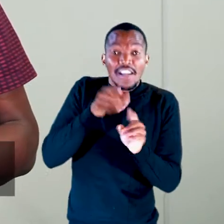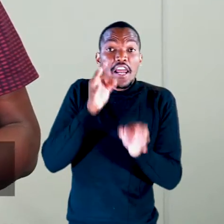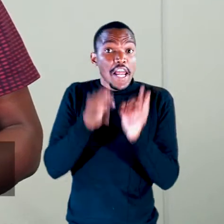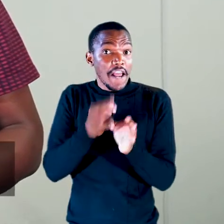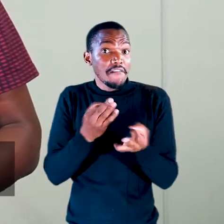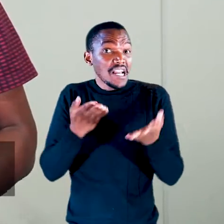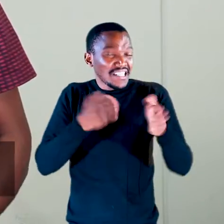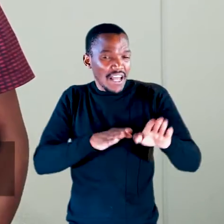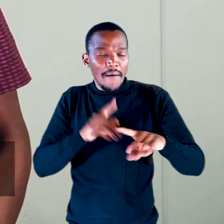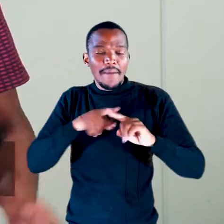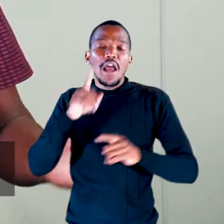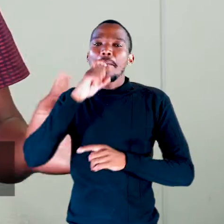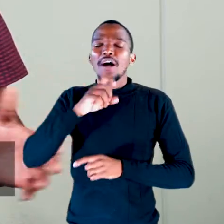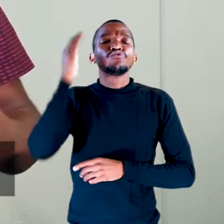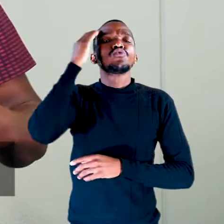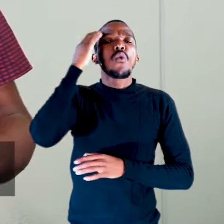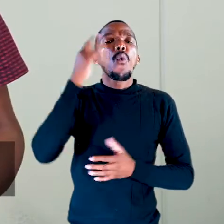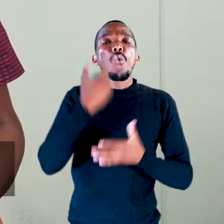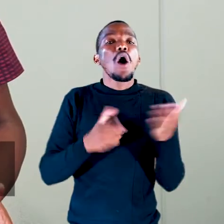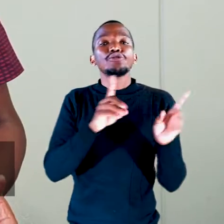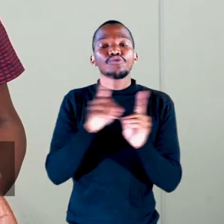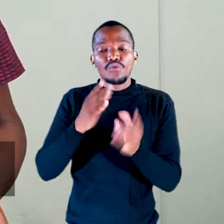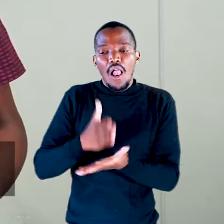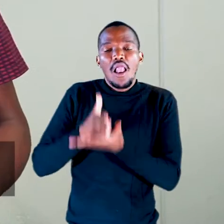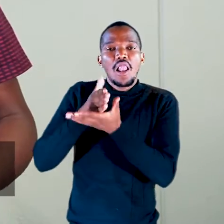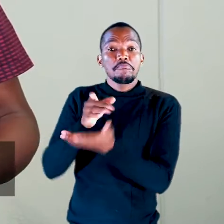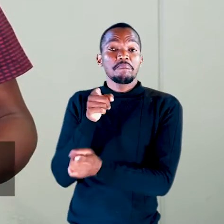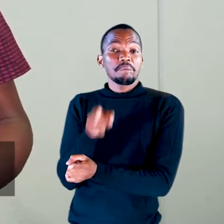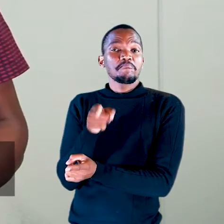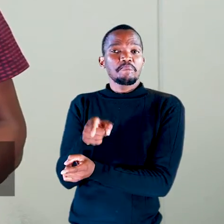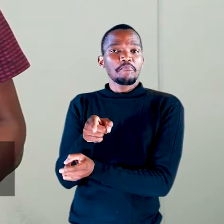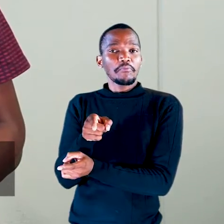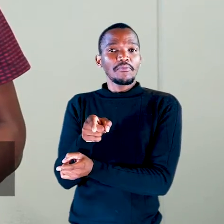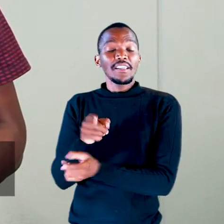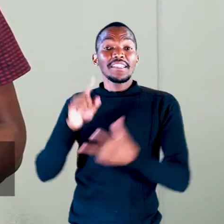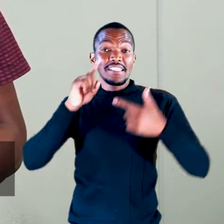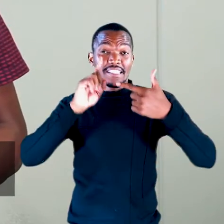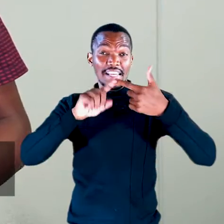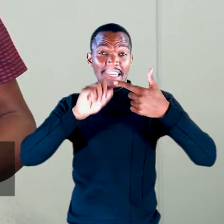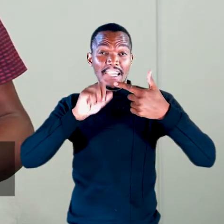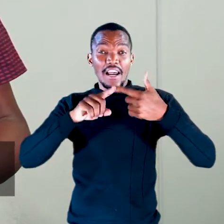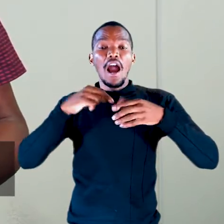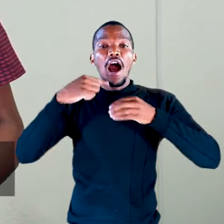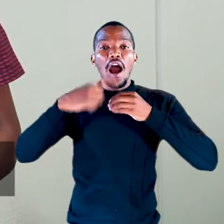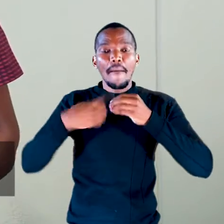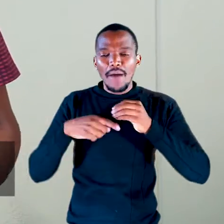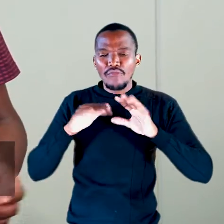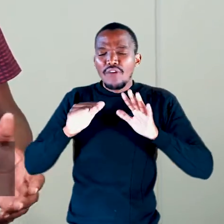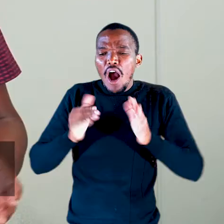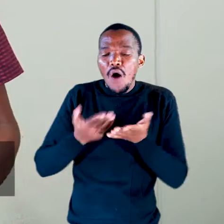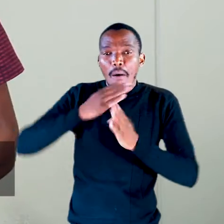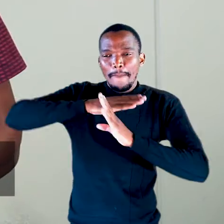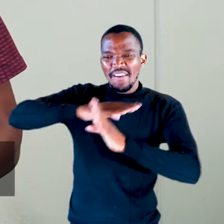ira yang re le batho sa ntlha gore motho yo o ka nna le botshelo. Ya bobedi ke yone ya go preventa the condition